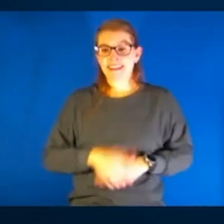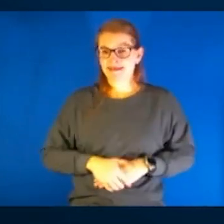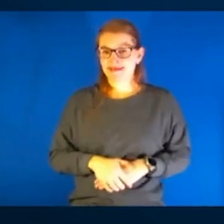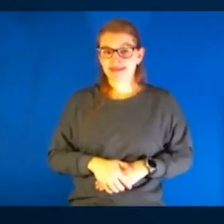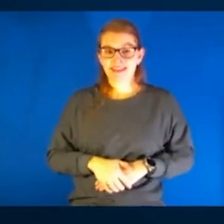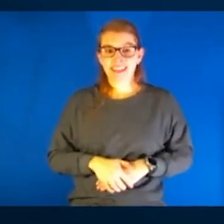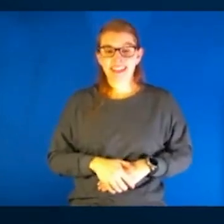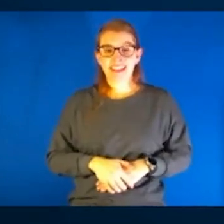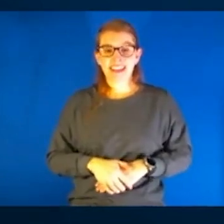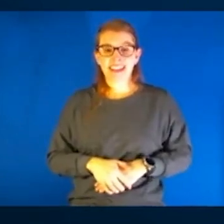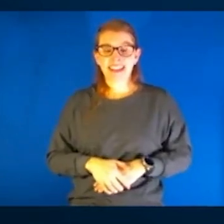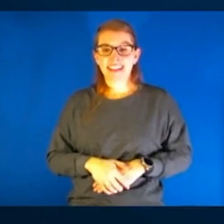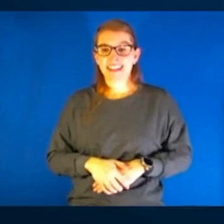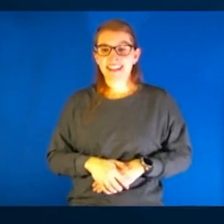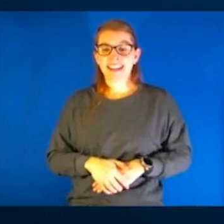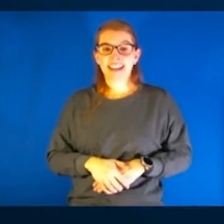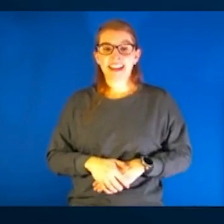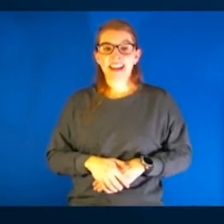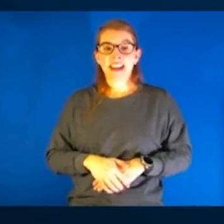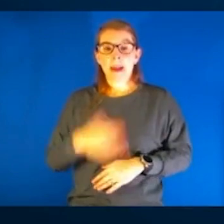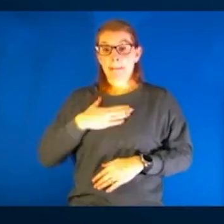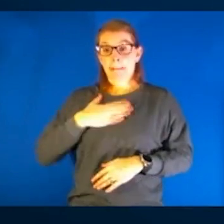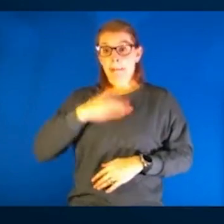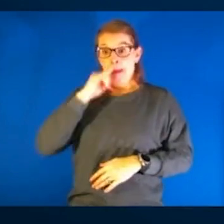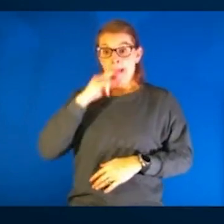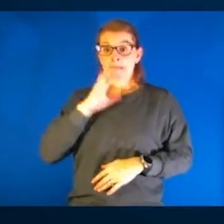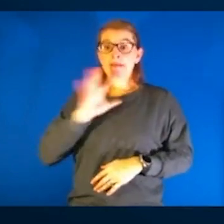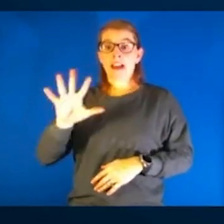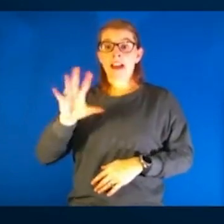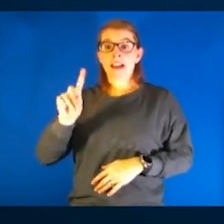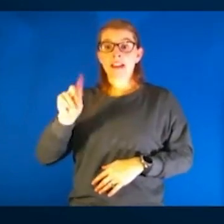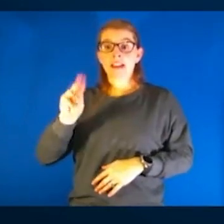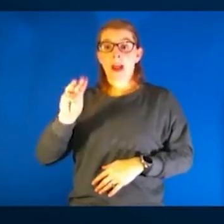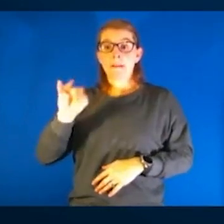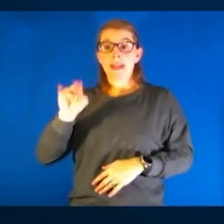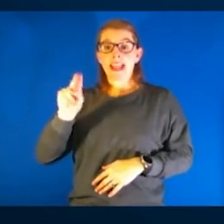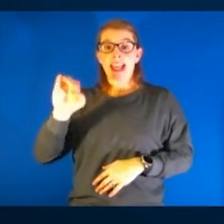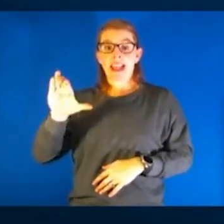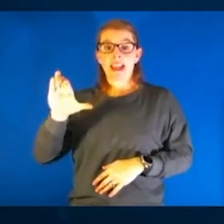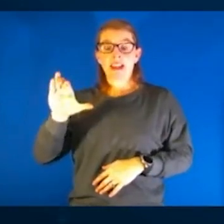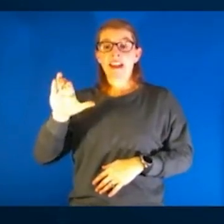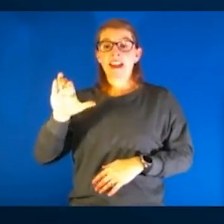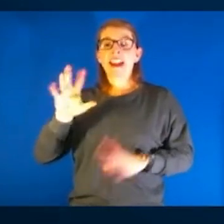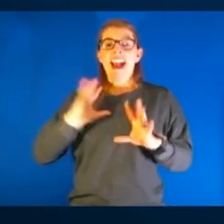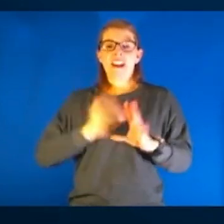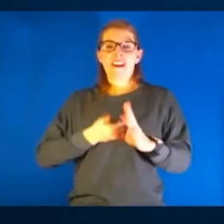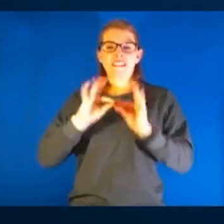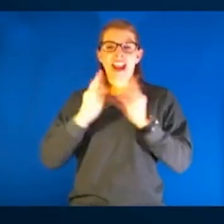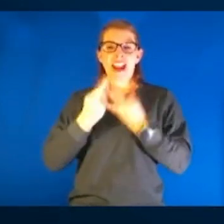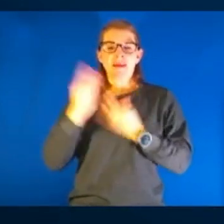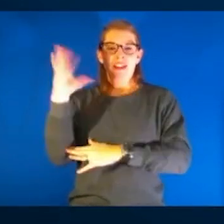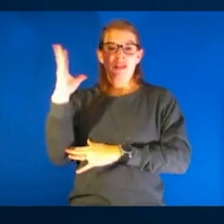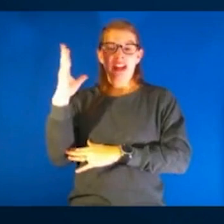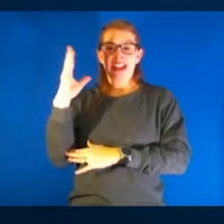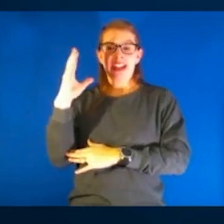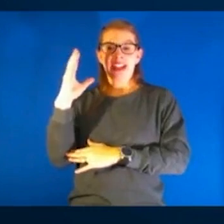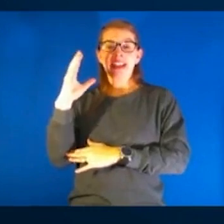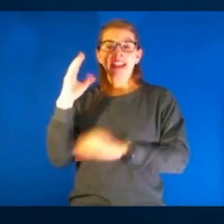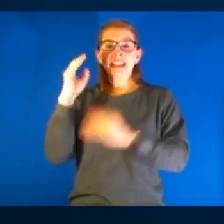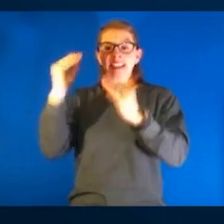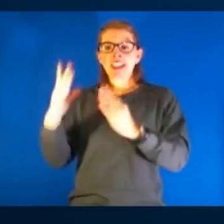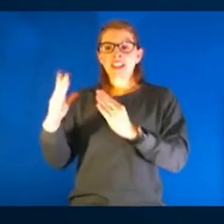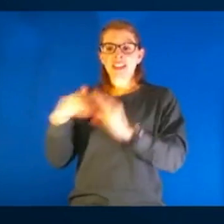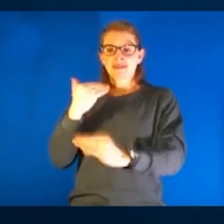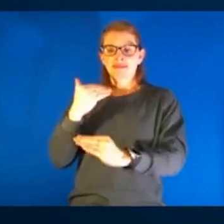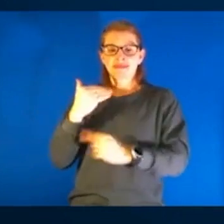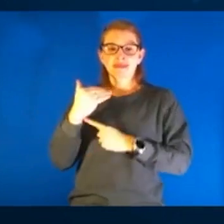kids make a big deal out of it. Now, this is my kid. This is 5-year-old Dominic this is our family tree. His teacher said this to me, and I said, it's kind of a sign of the times when our family